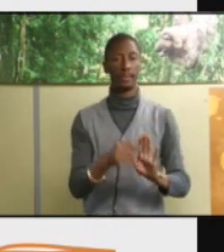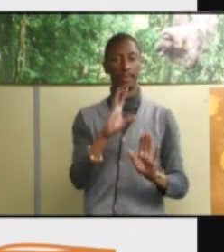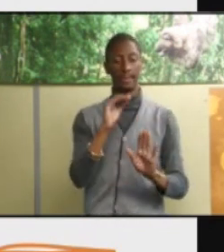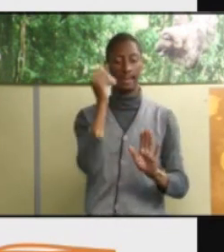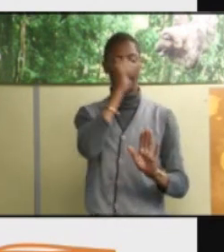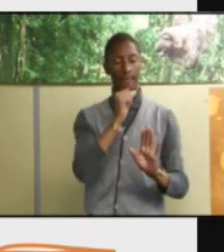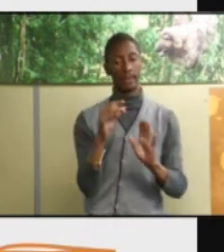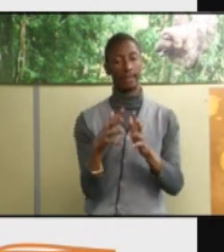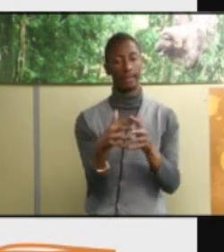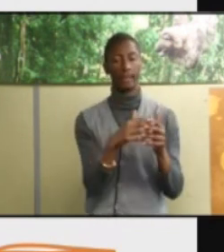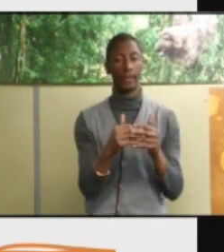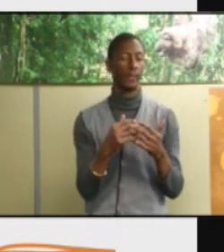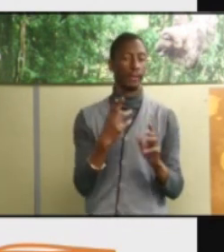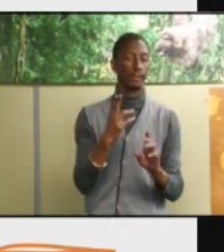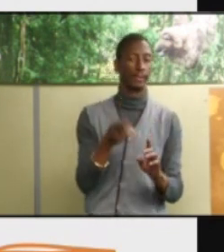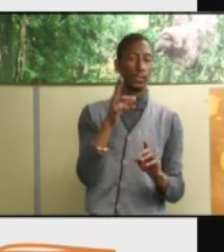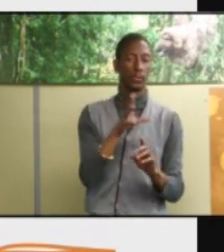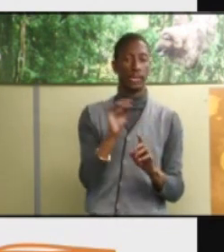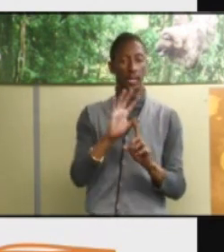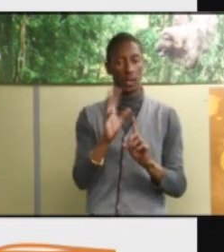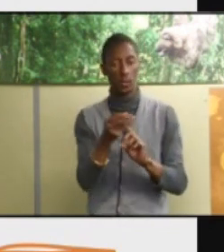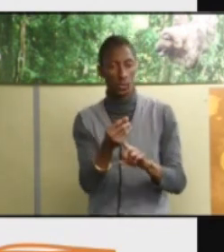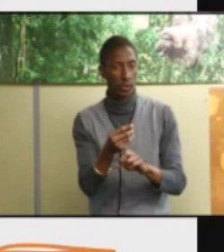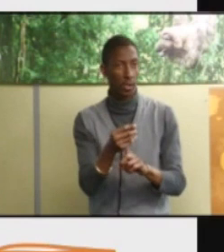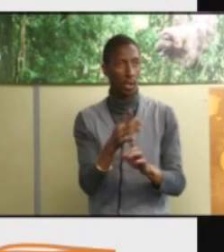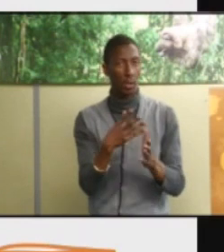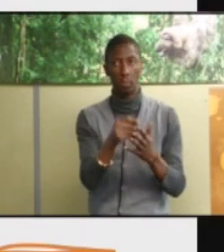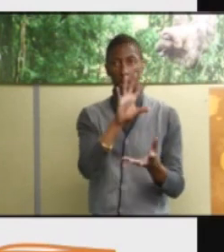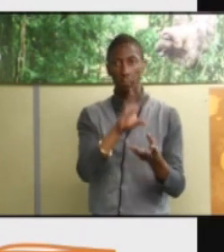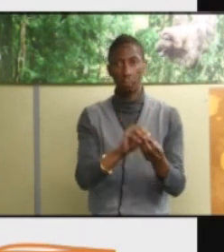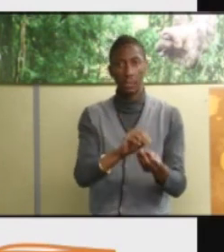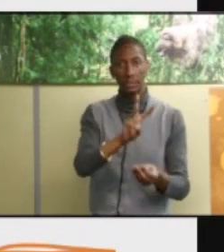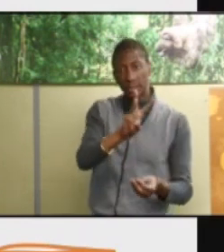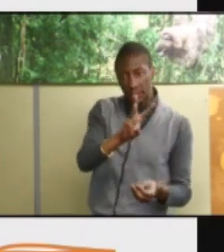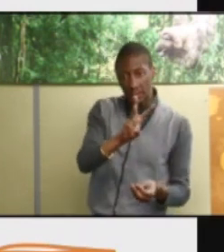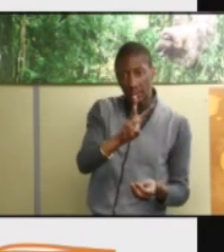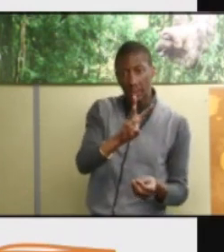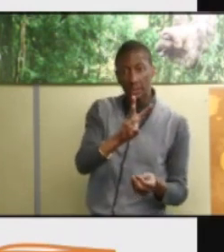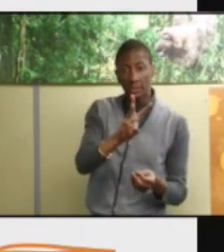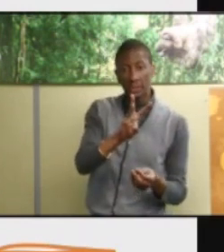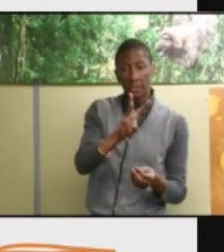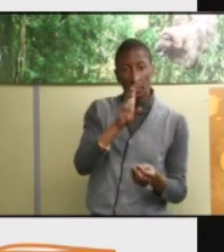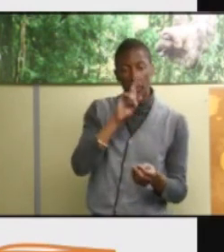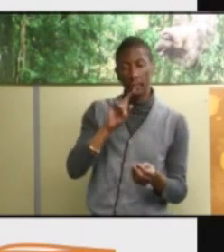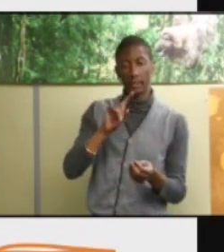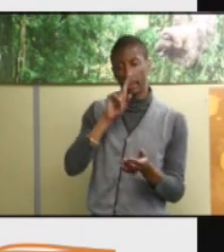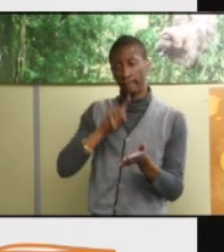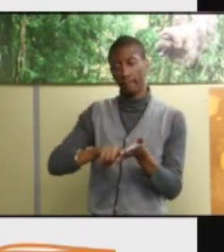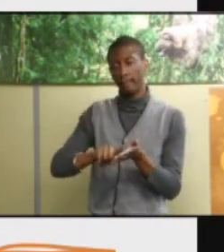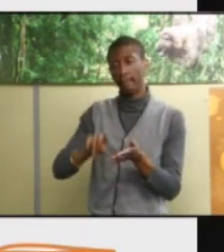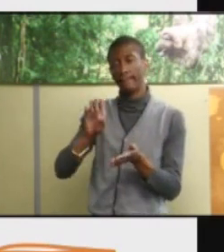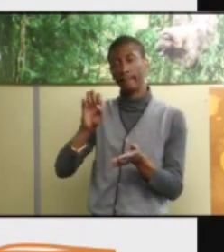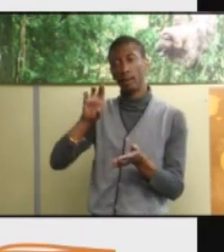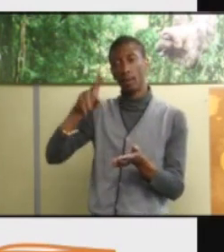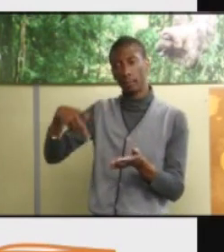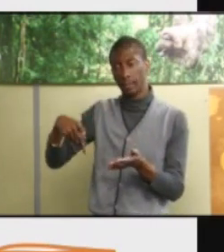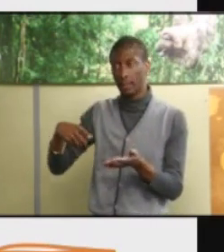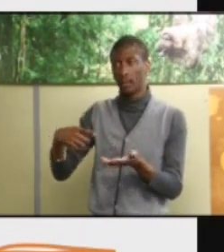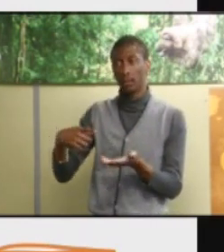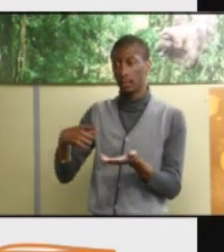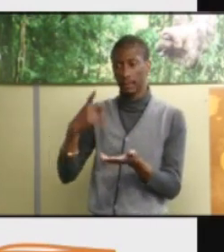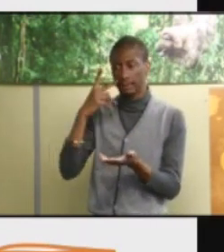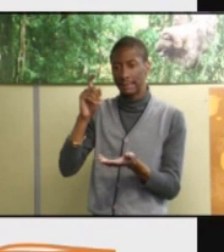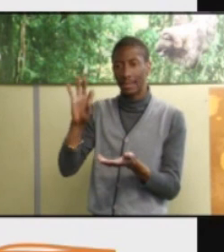Culture, we bought 6 of those, we could probably go back into ERP and find out, was that a